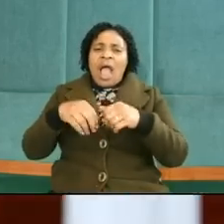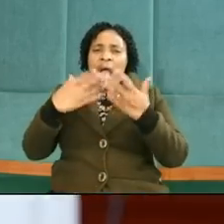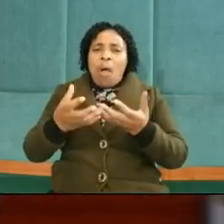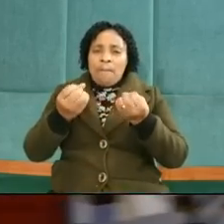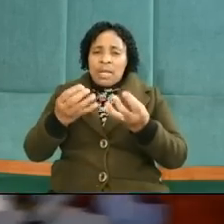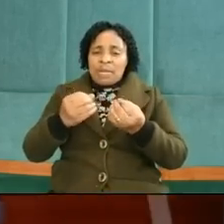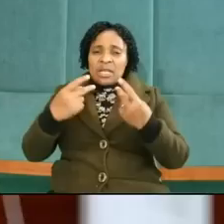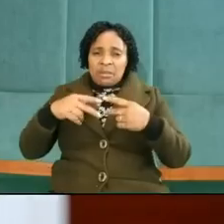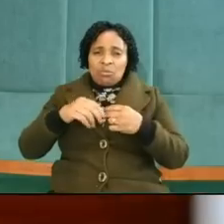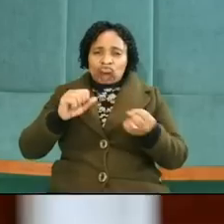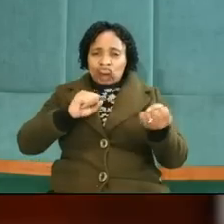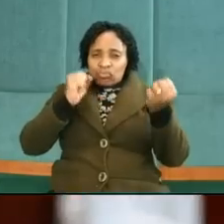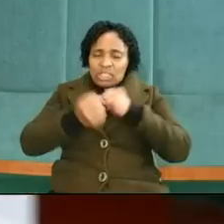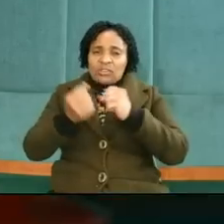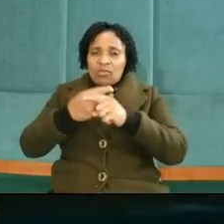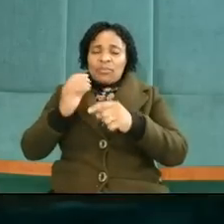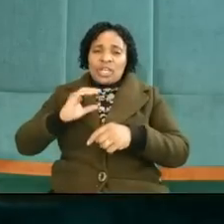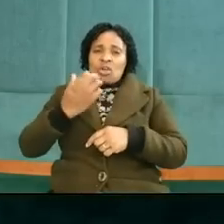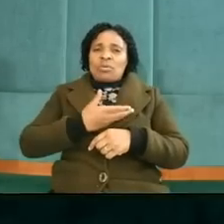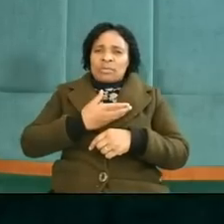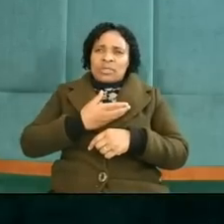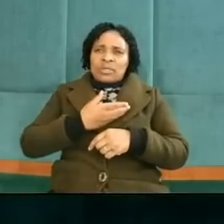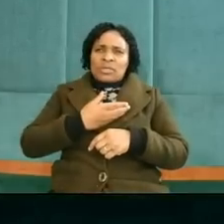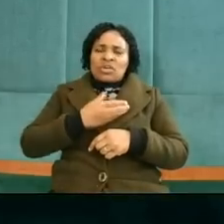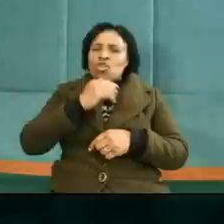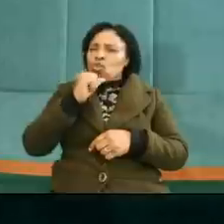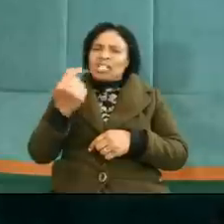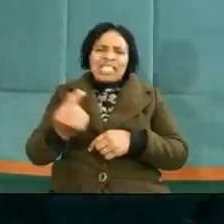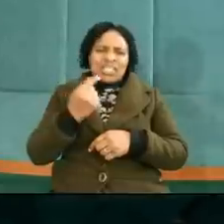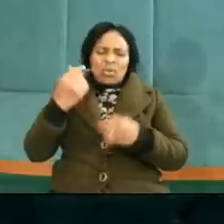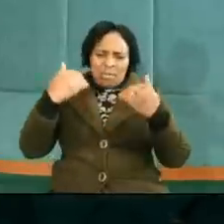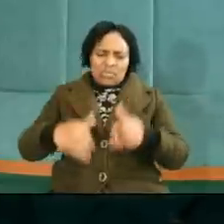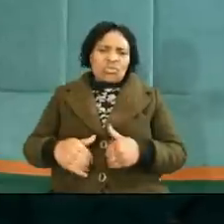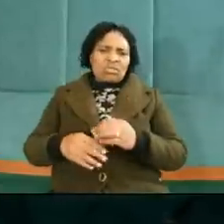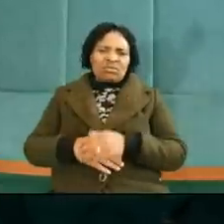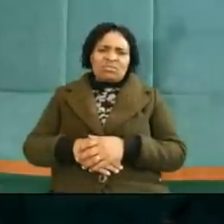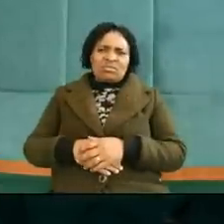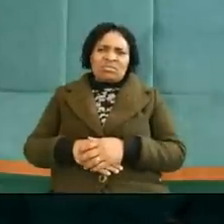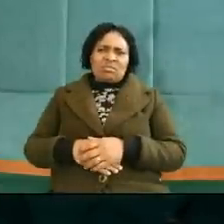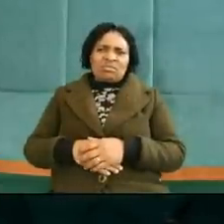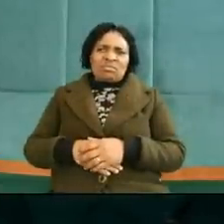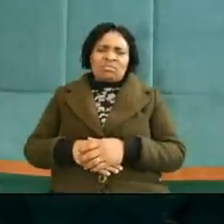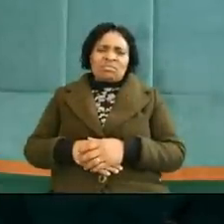How many people converted from the community? Not a single person. Okay.